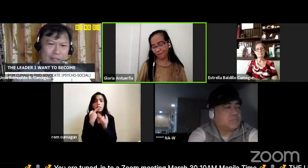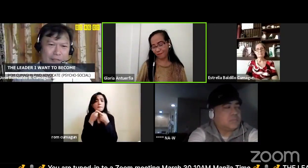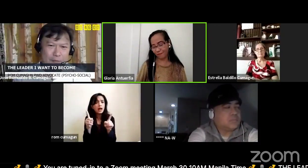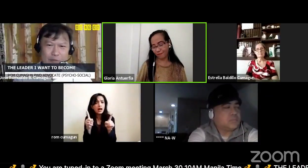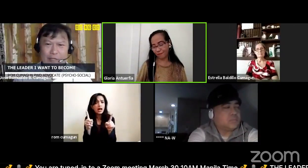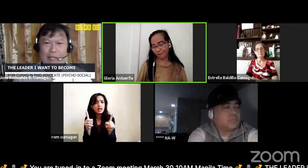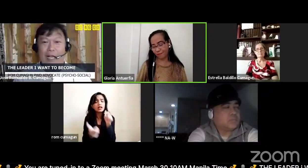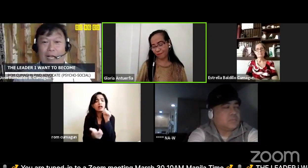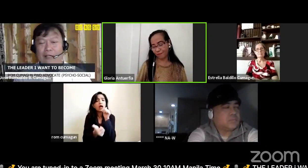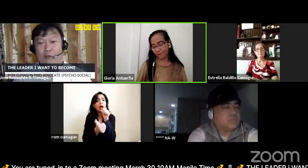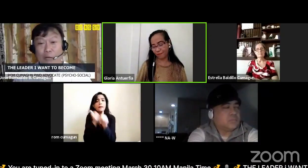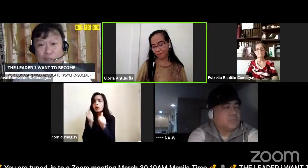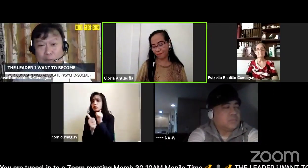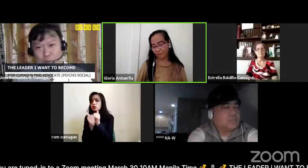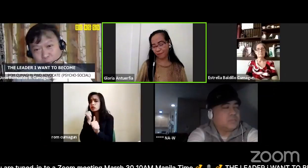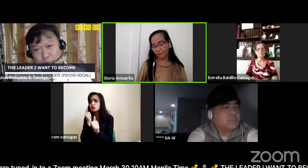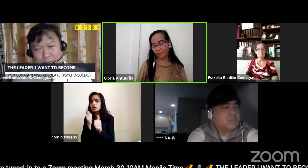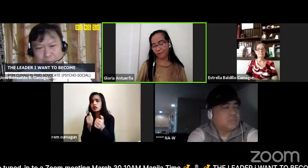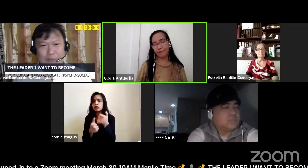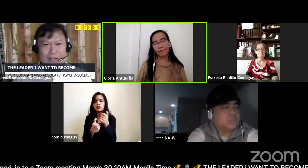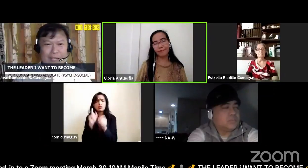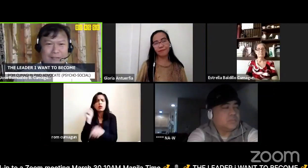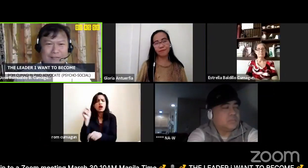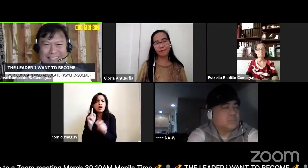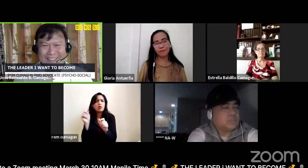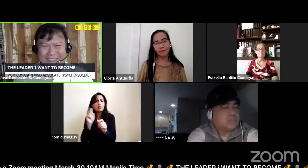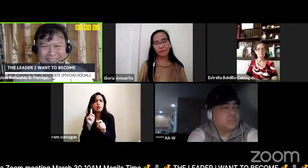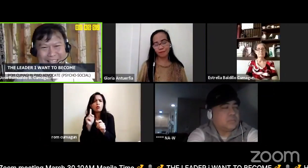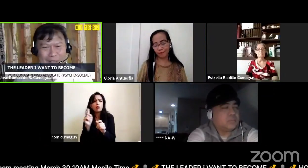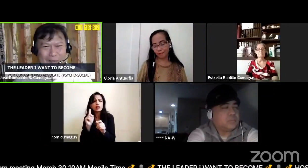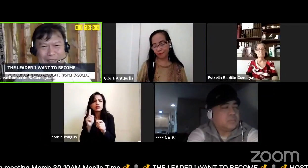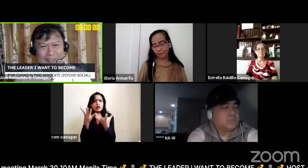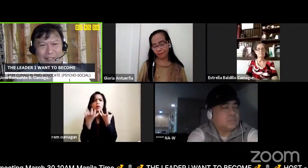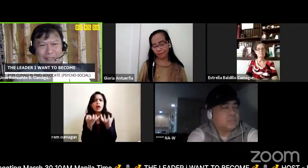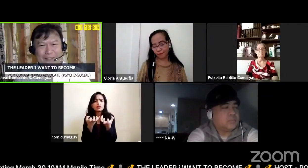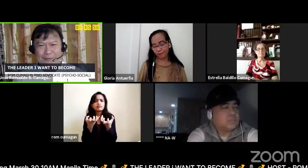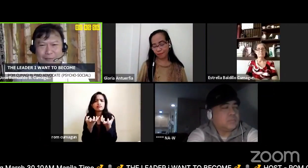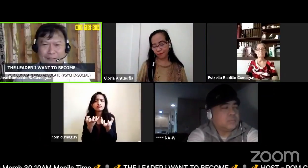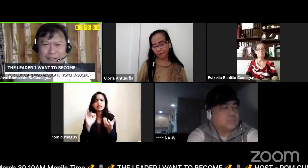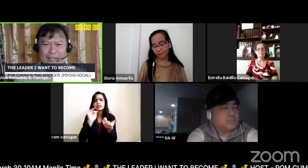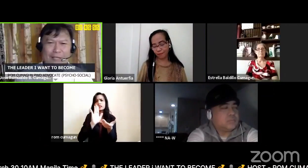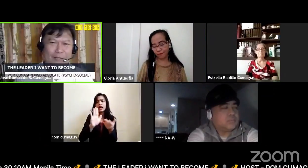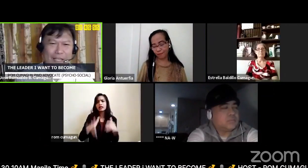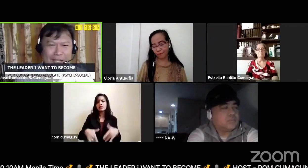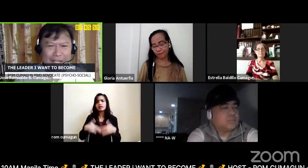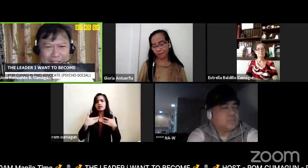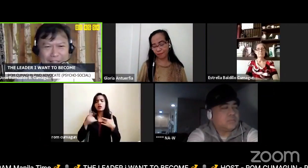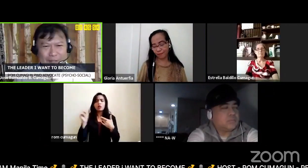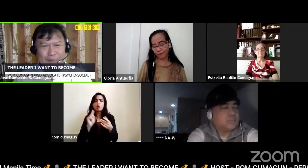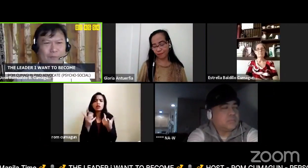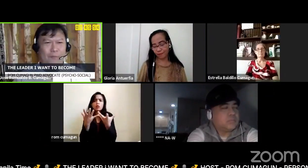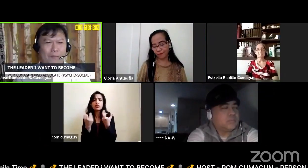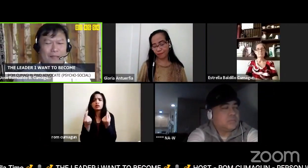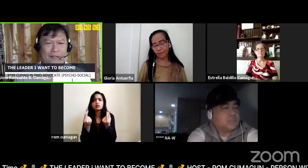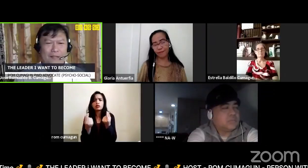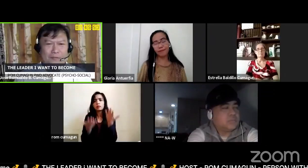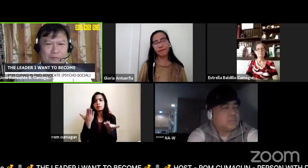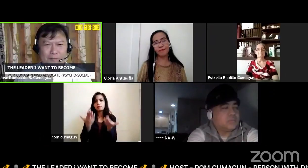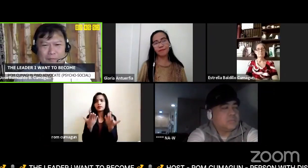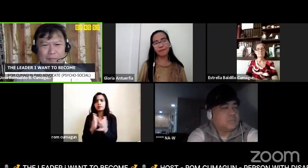in most cases, He would say, what do you want with your life? What do you want to do with your life? Maybe I like it